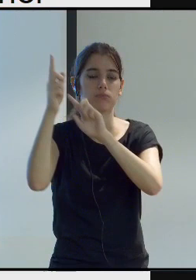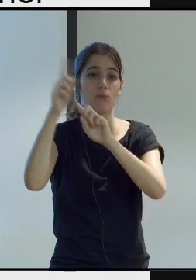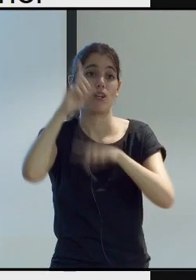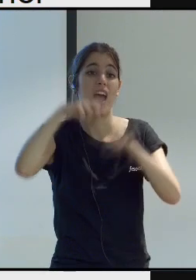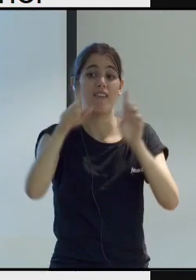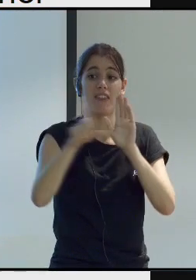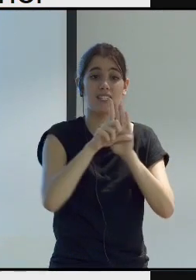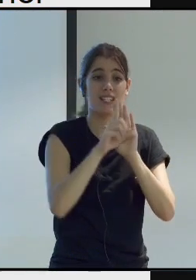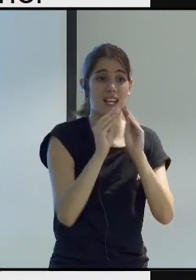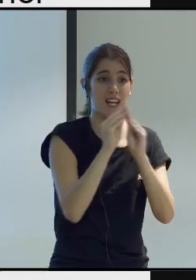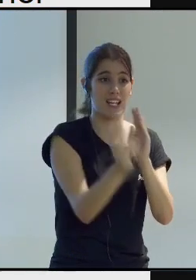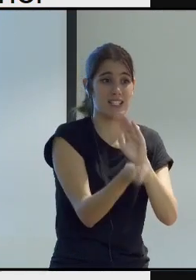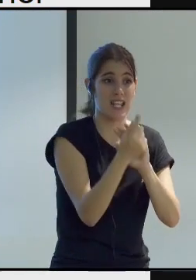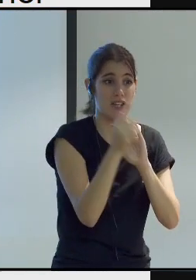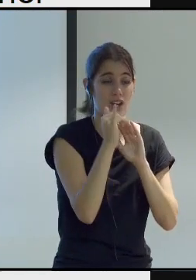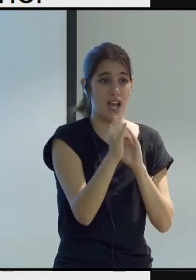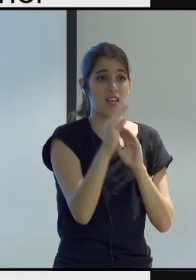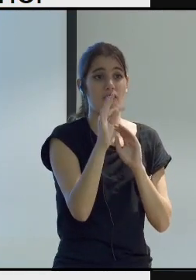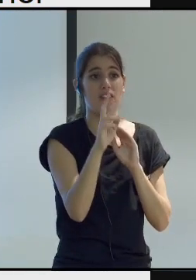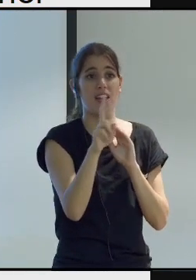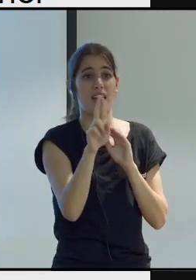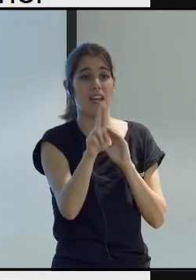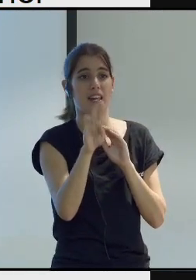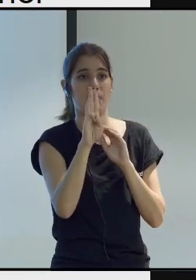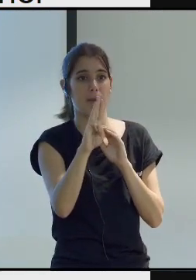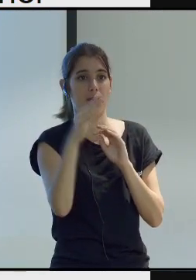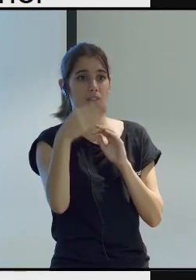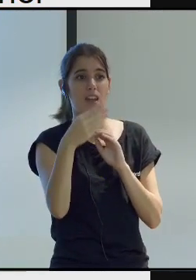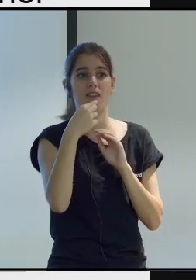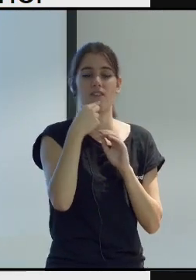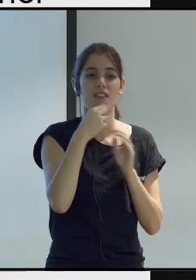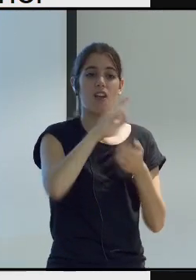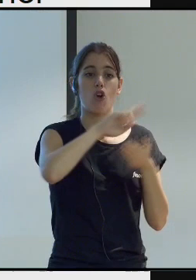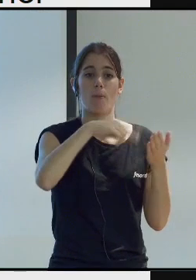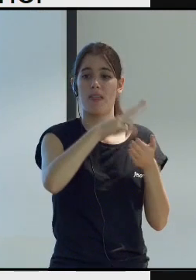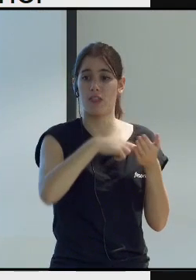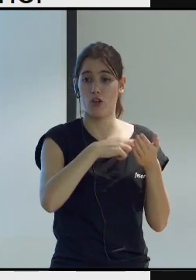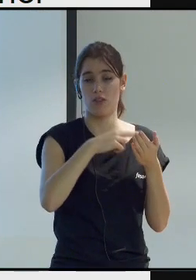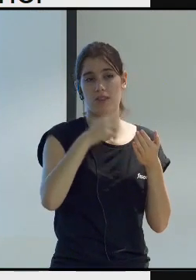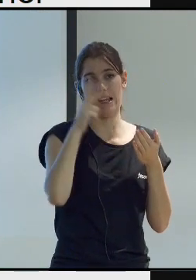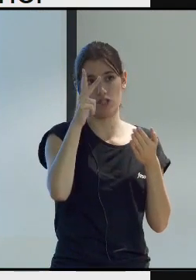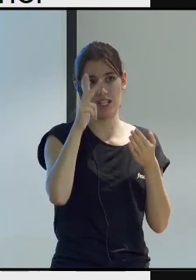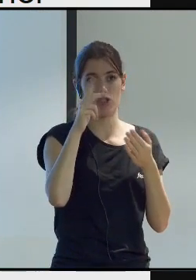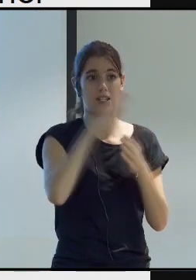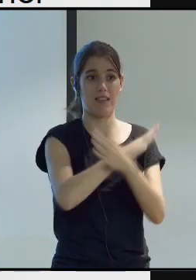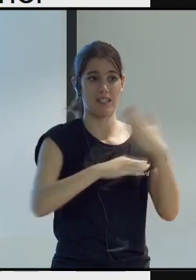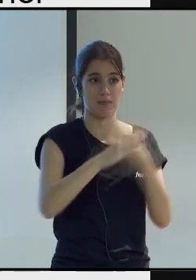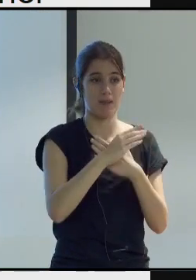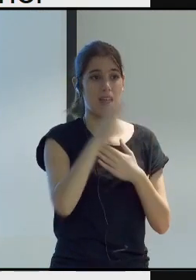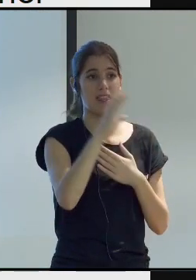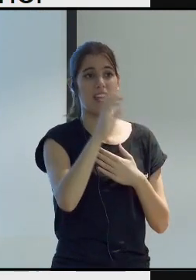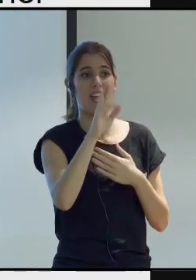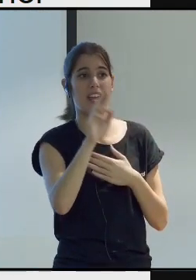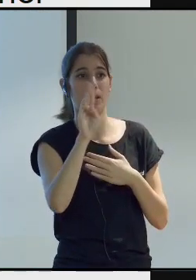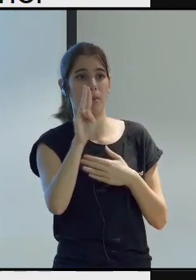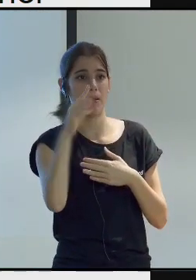CRPD, but it's not implemented like we want. The laws does not change as soon as we want, because we need